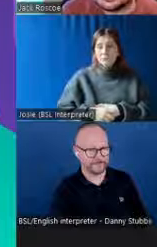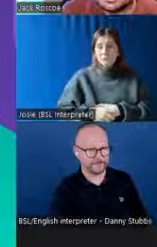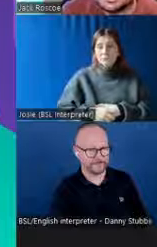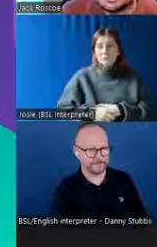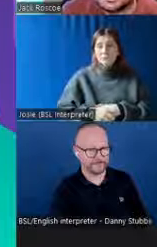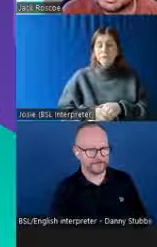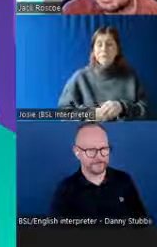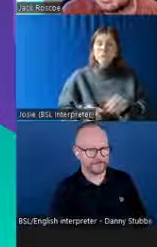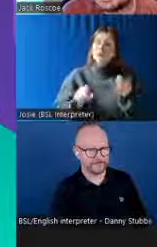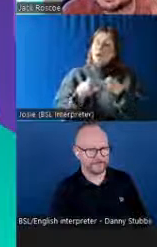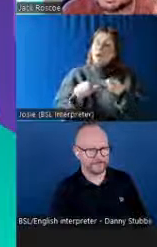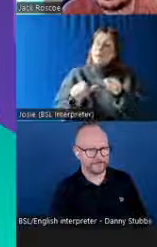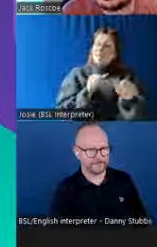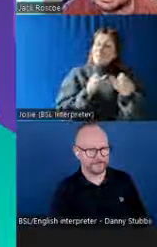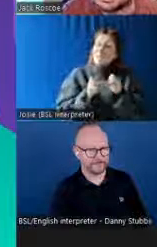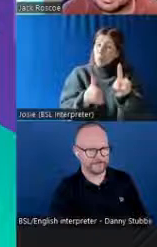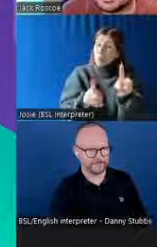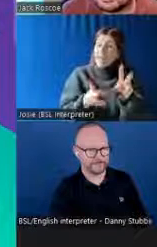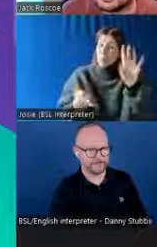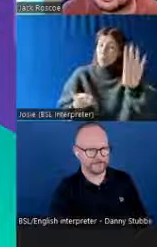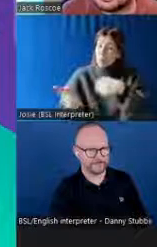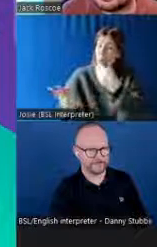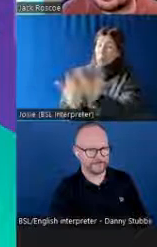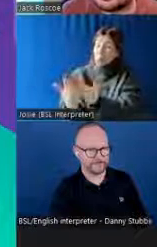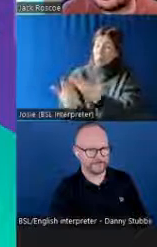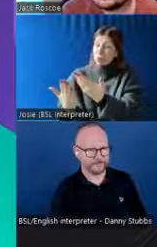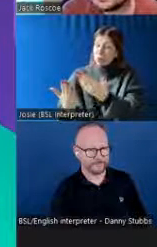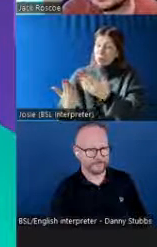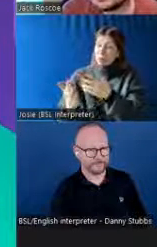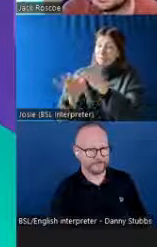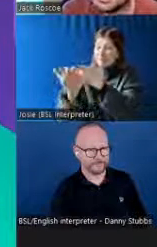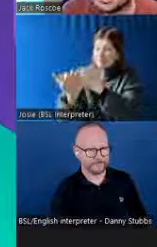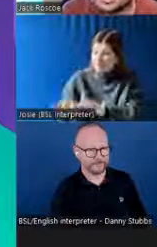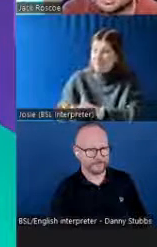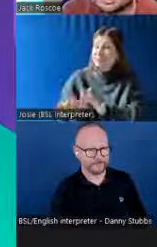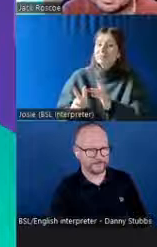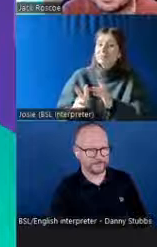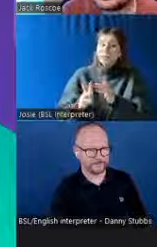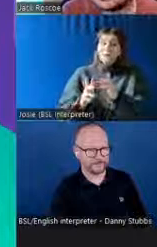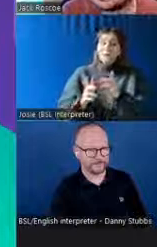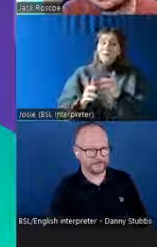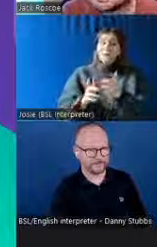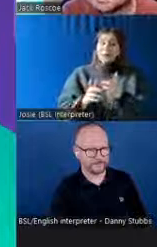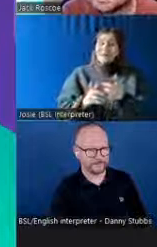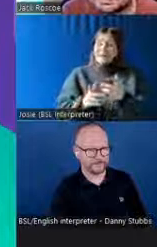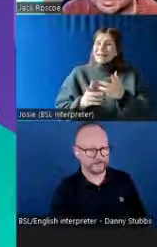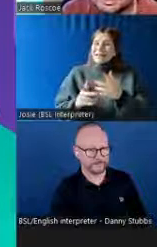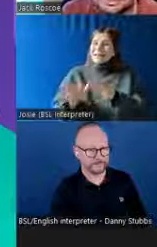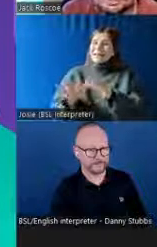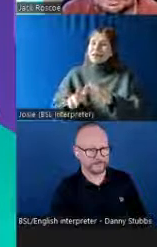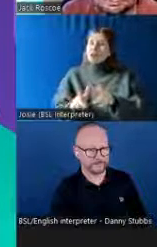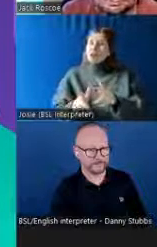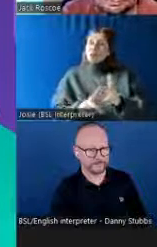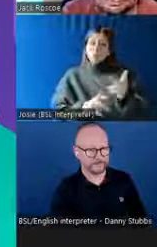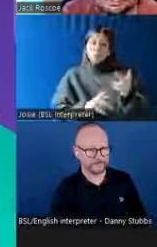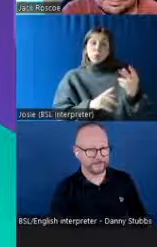type it in, because it basically stops them from talking whilst you're typing it in until you're ready for them to say something